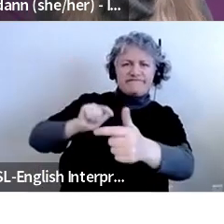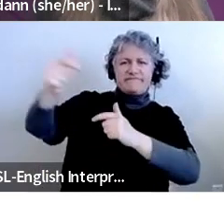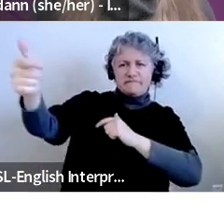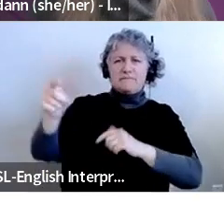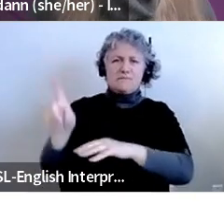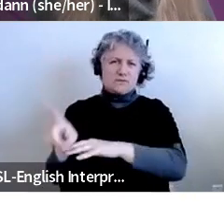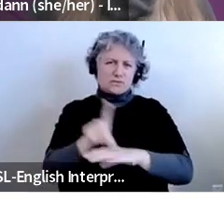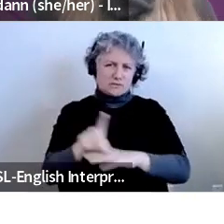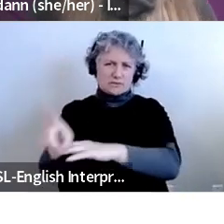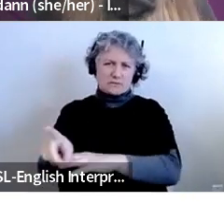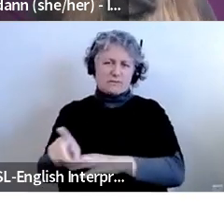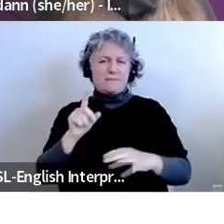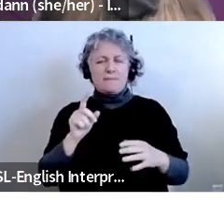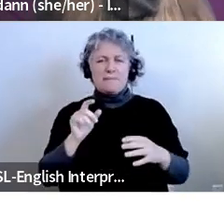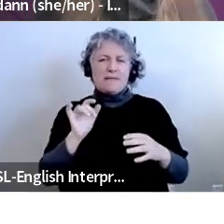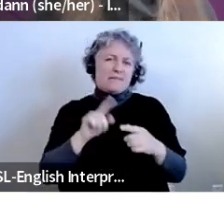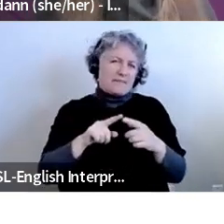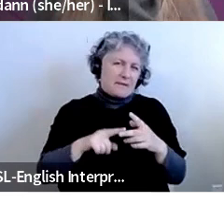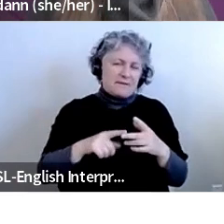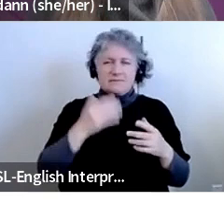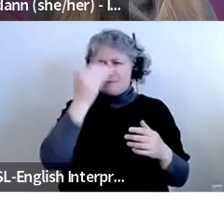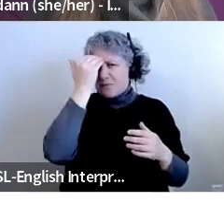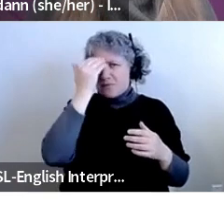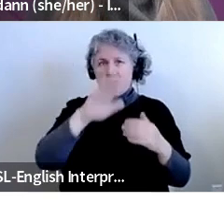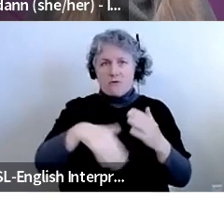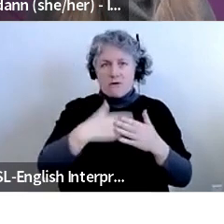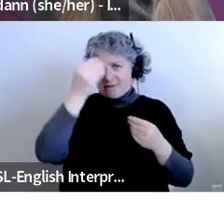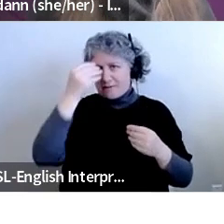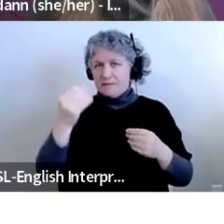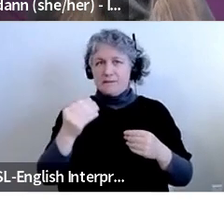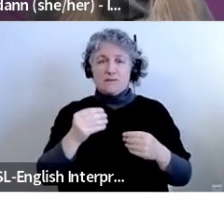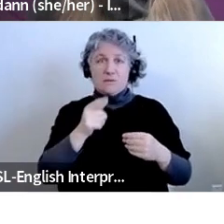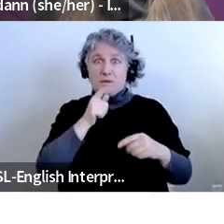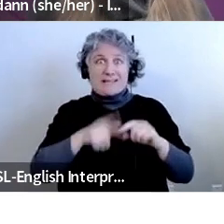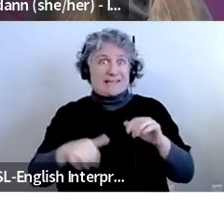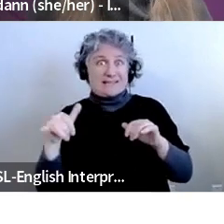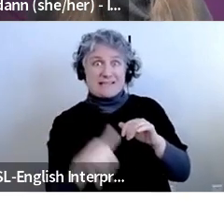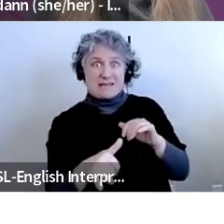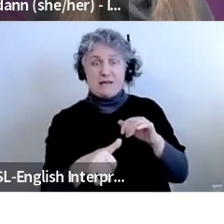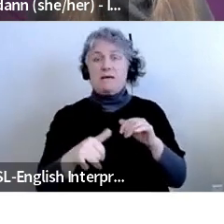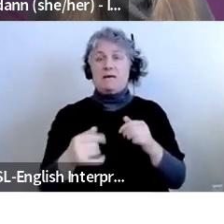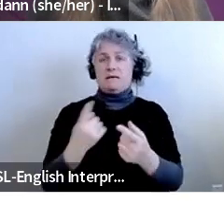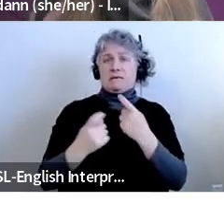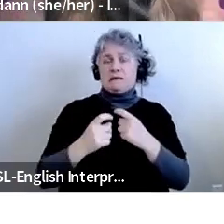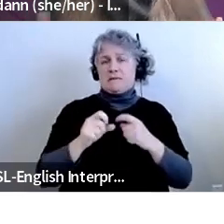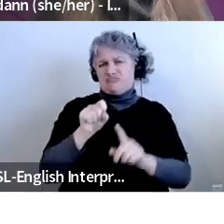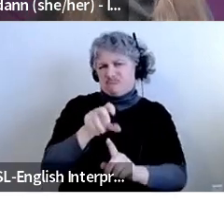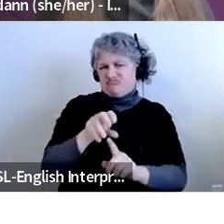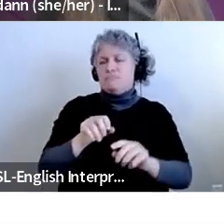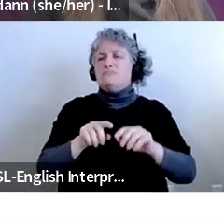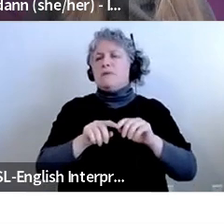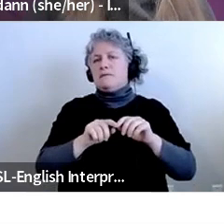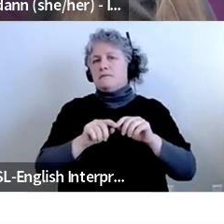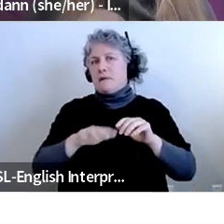loud. That way I can make sure all of the content is covered for folks that can't stay for the entire call, and we dedicate lots of